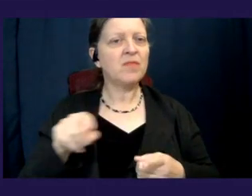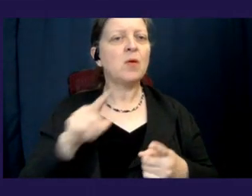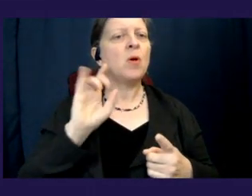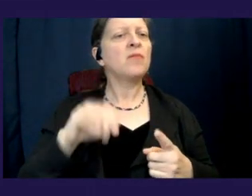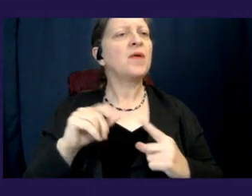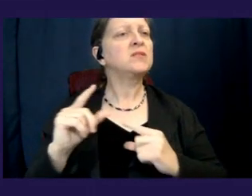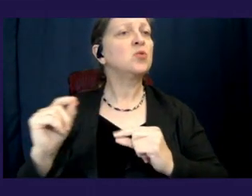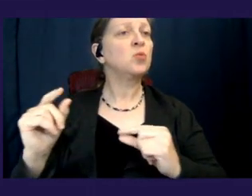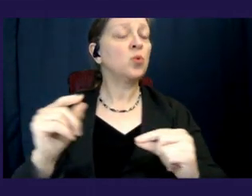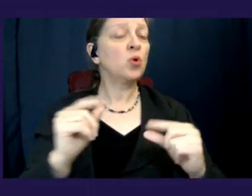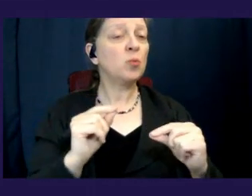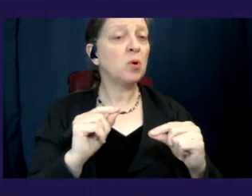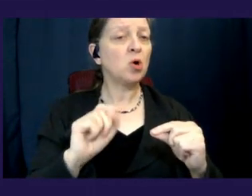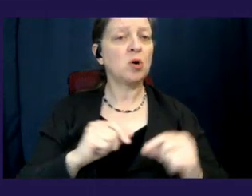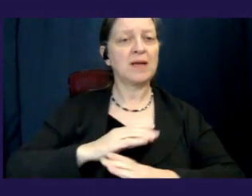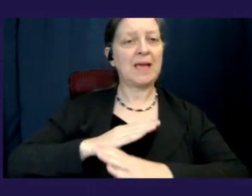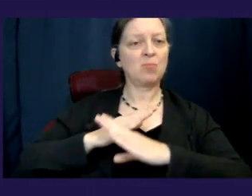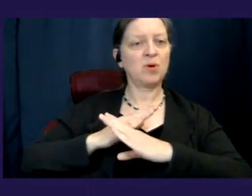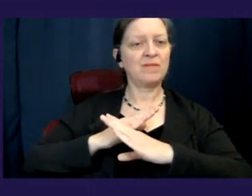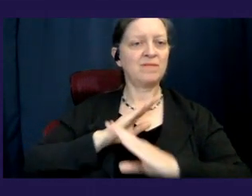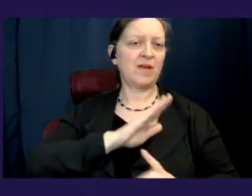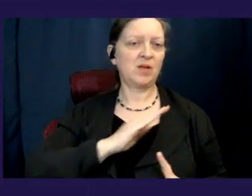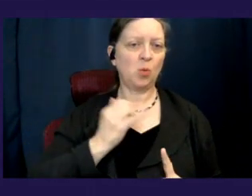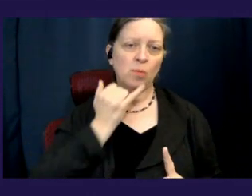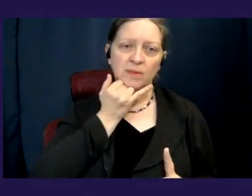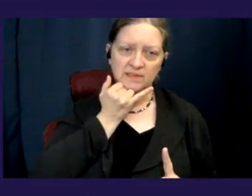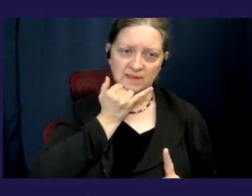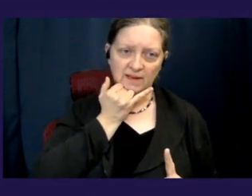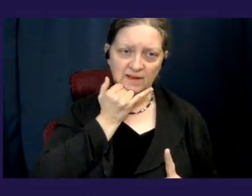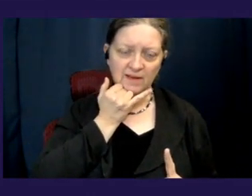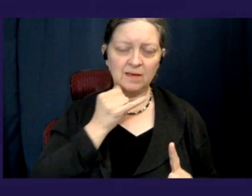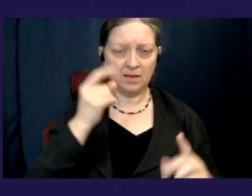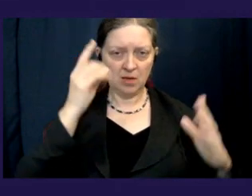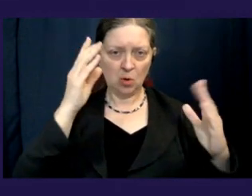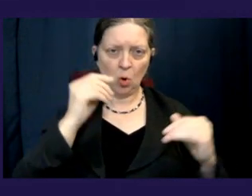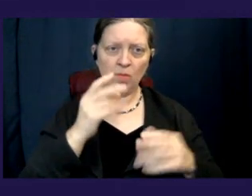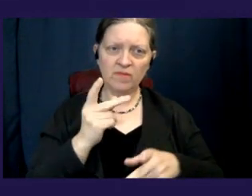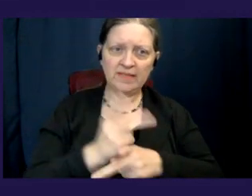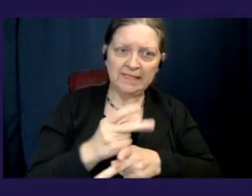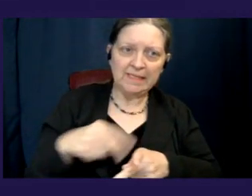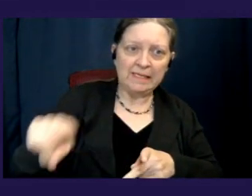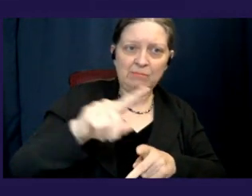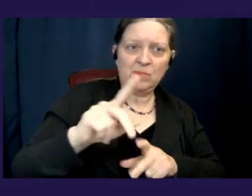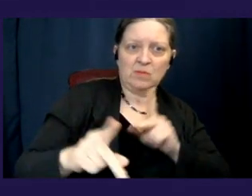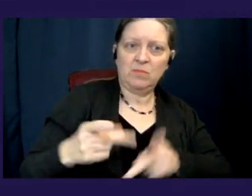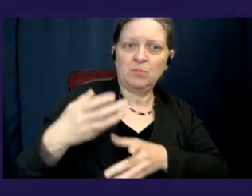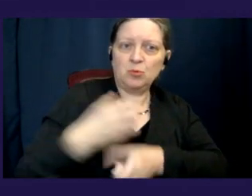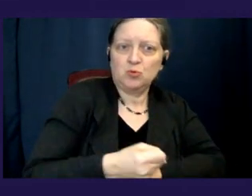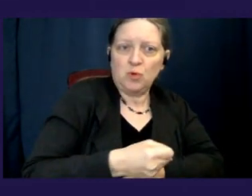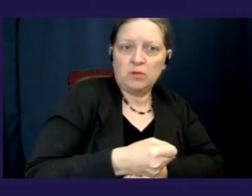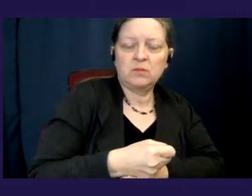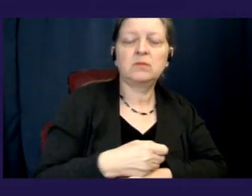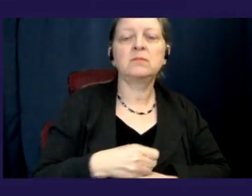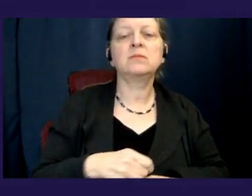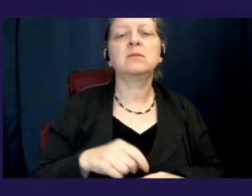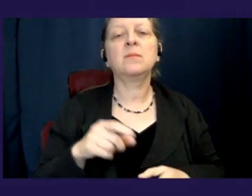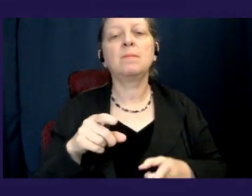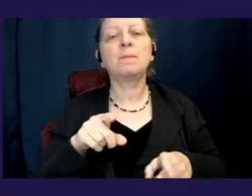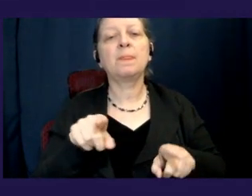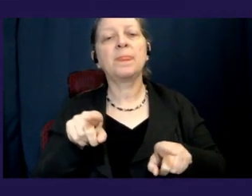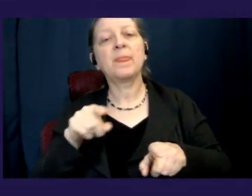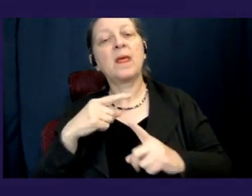actually prevent a mistake and hopefully preserve trust. As well, this approach of